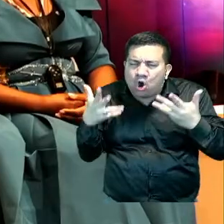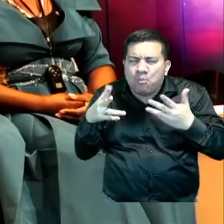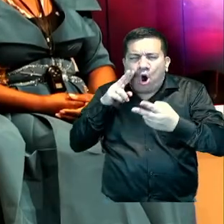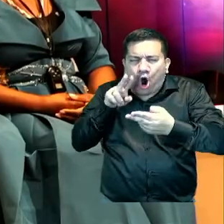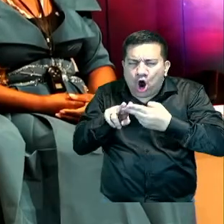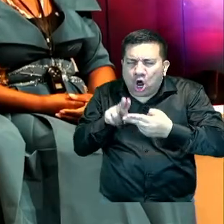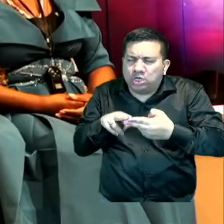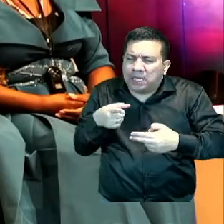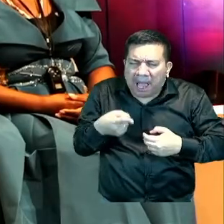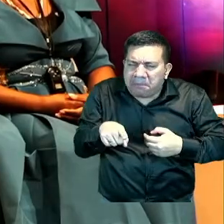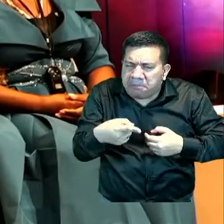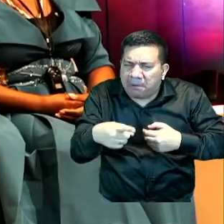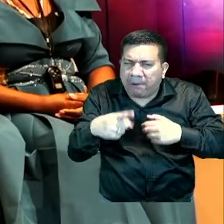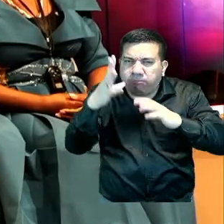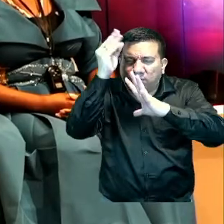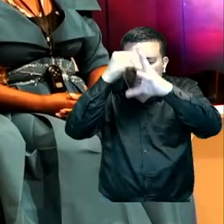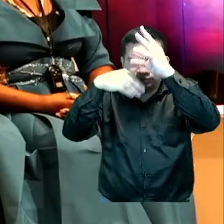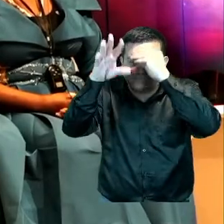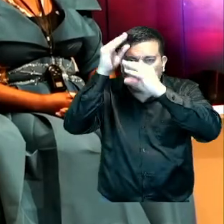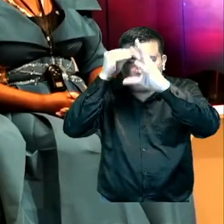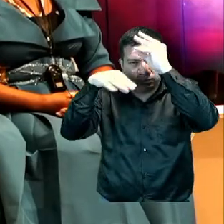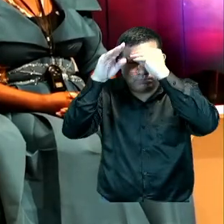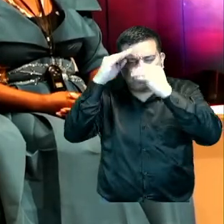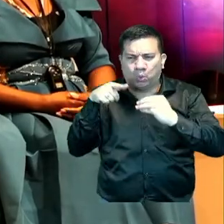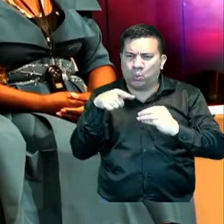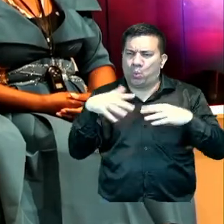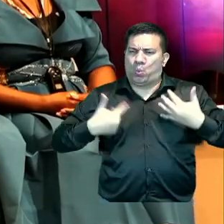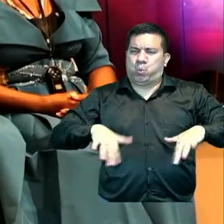in positive terms.